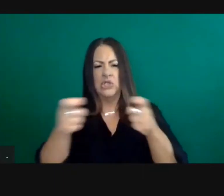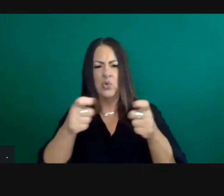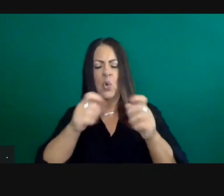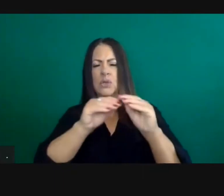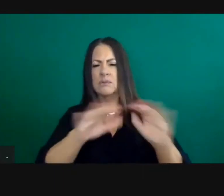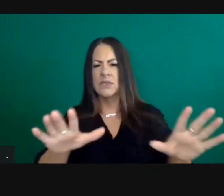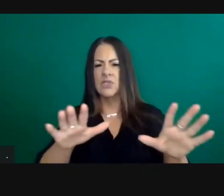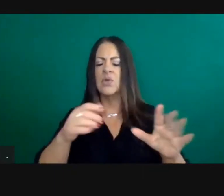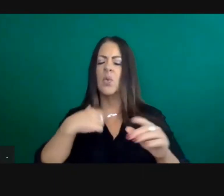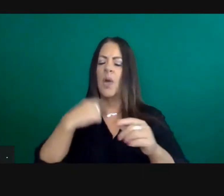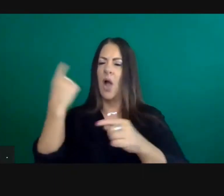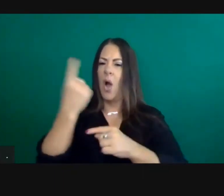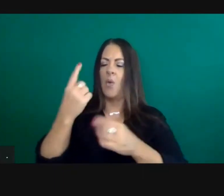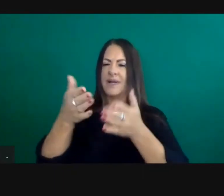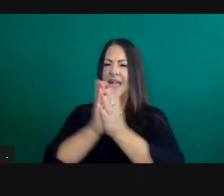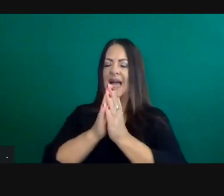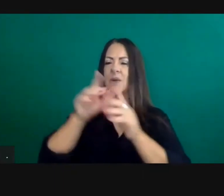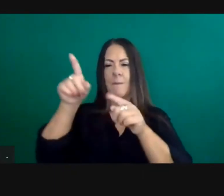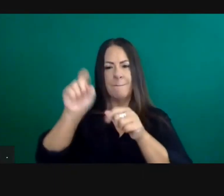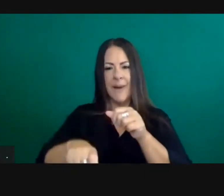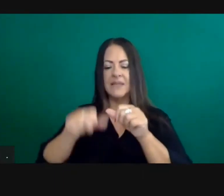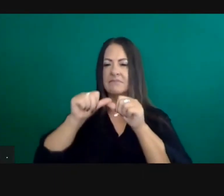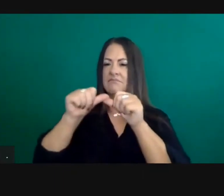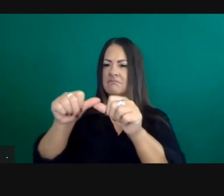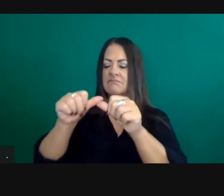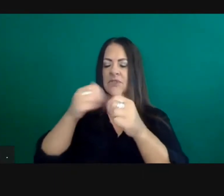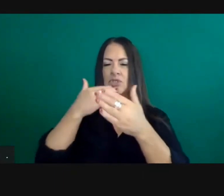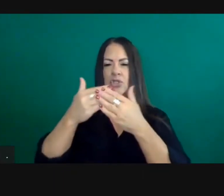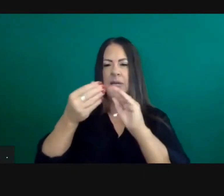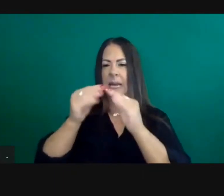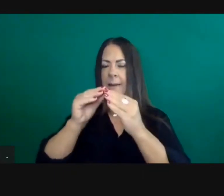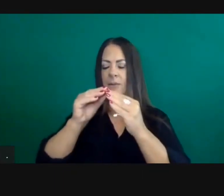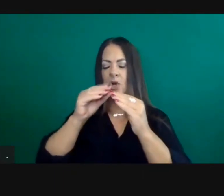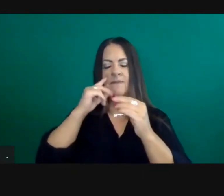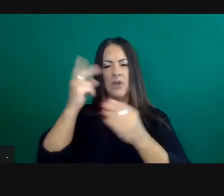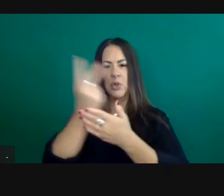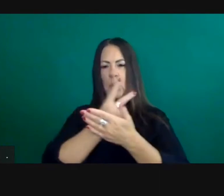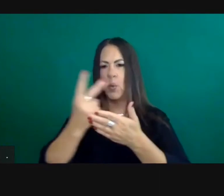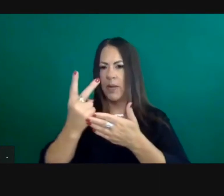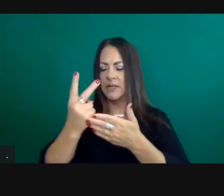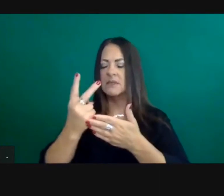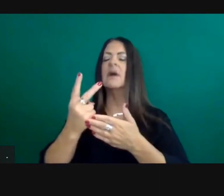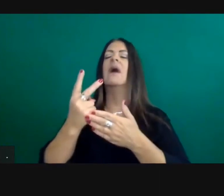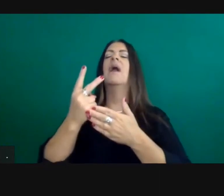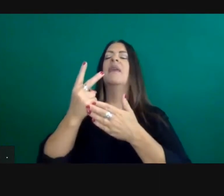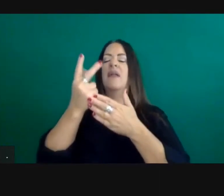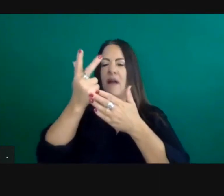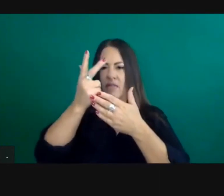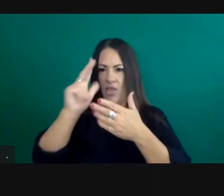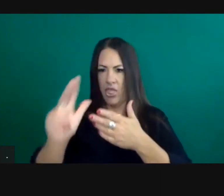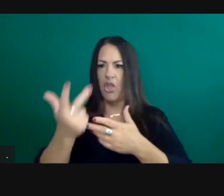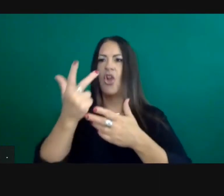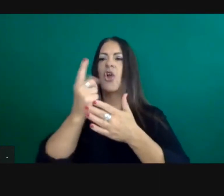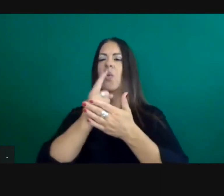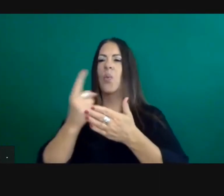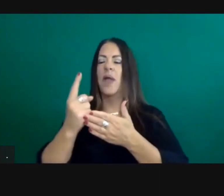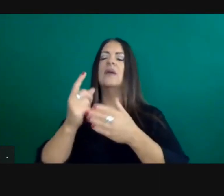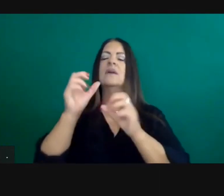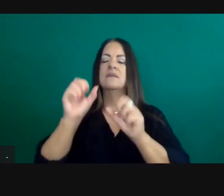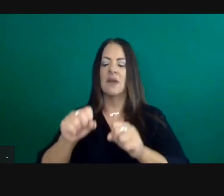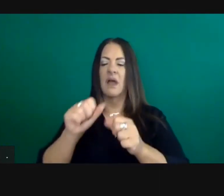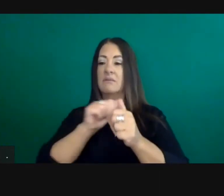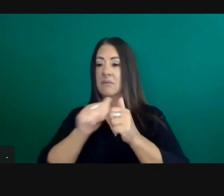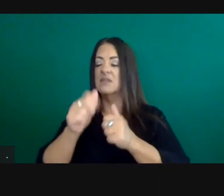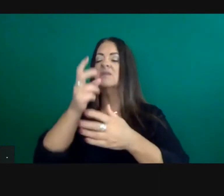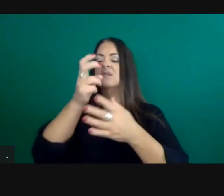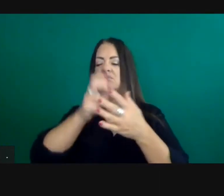look at 2 consecutive weeks. And indeed, San Diego is essentially at 0 weeks towards moving backwards. It would take